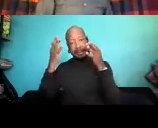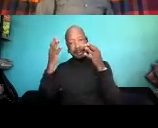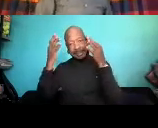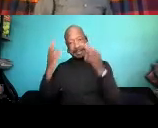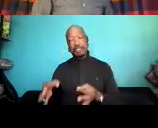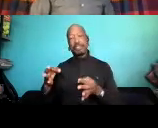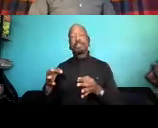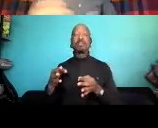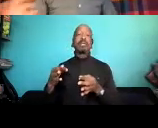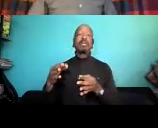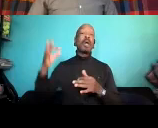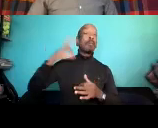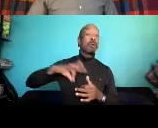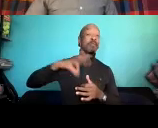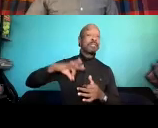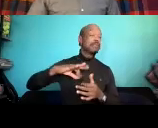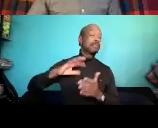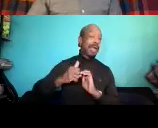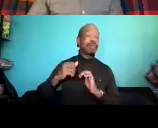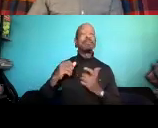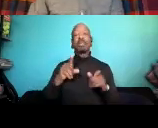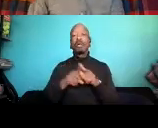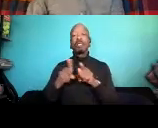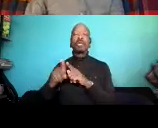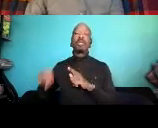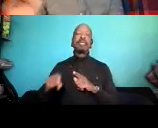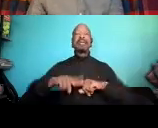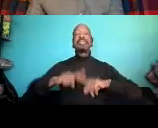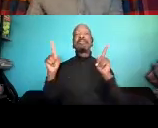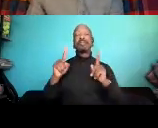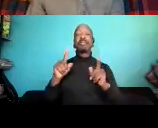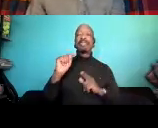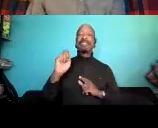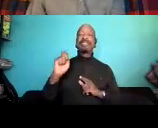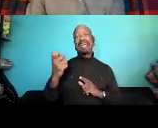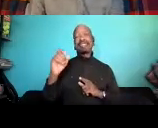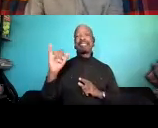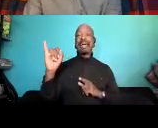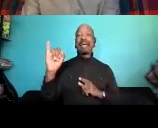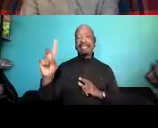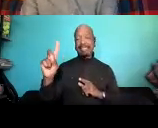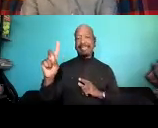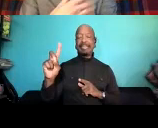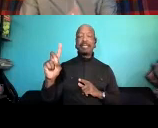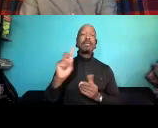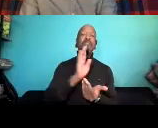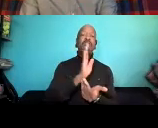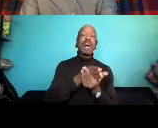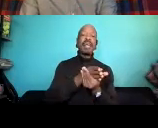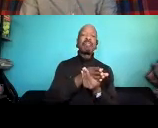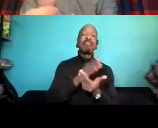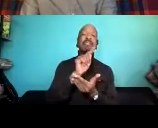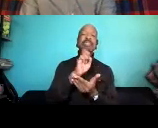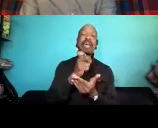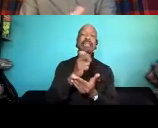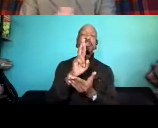etc. You also need to get a separate tax ID for your partnership, file a tax return for it. And you have the option to register